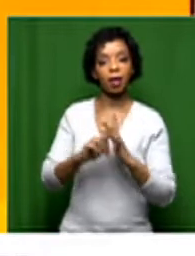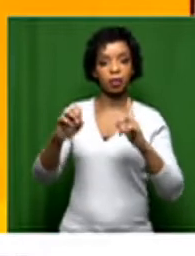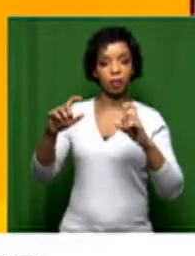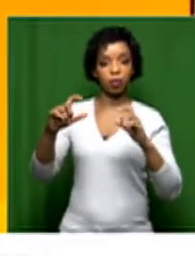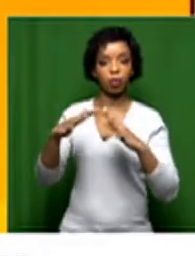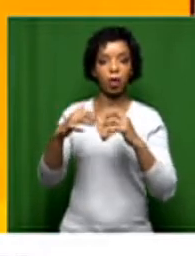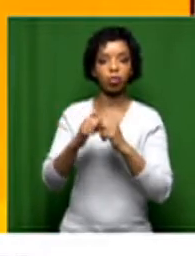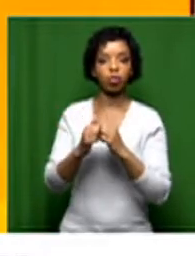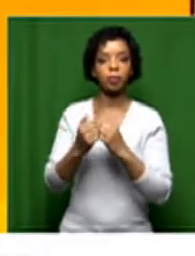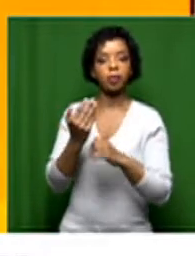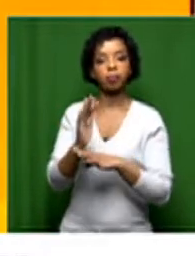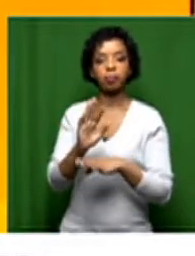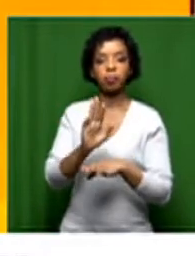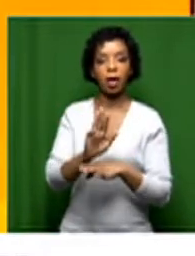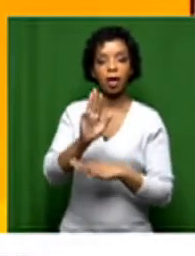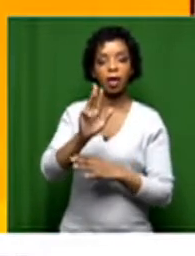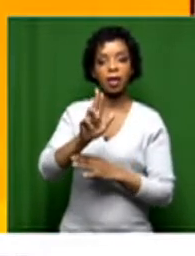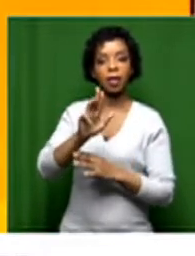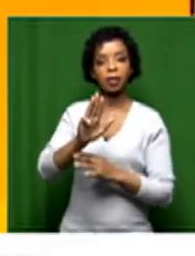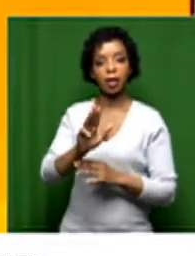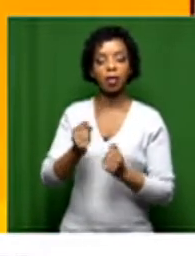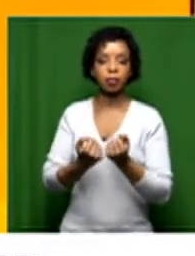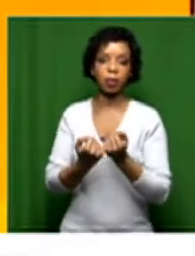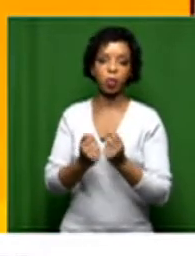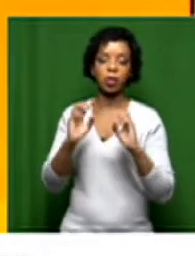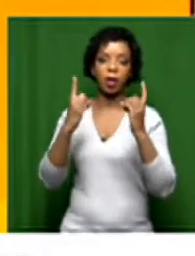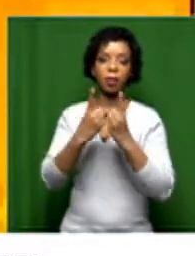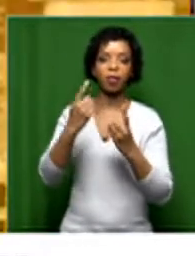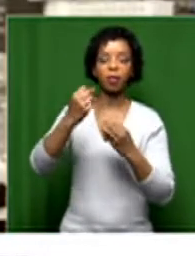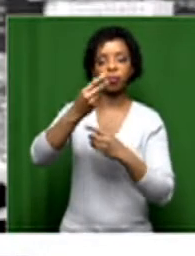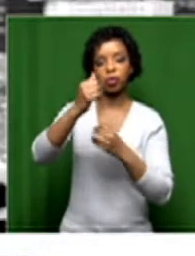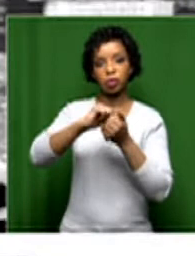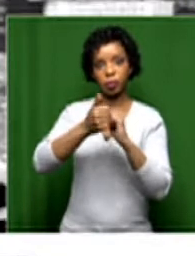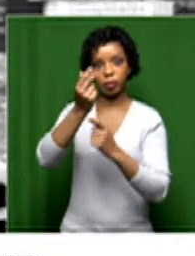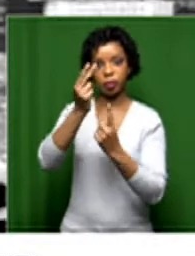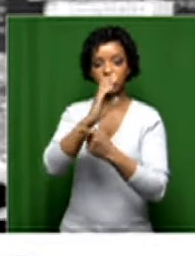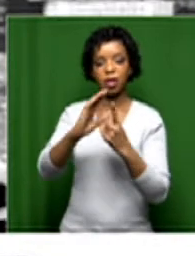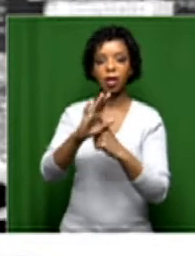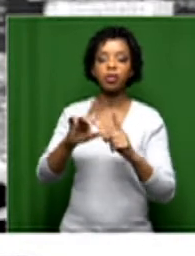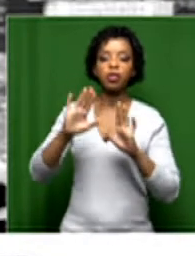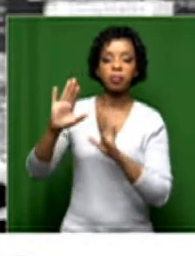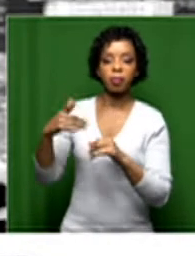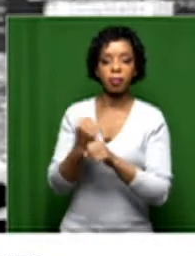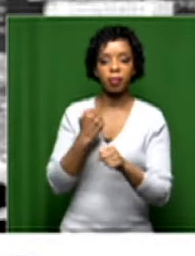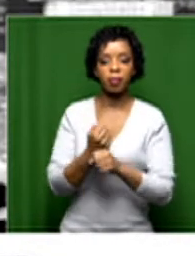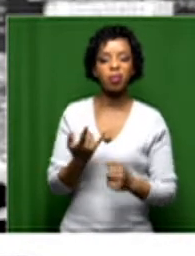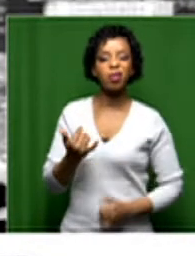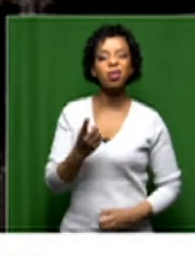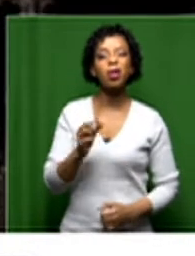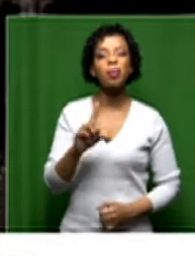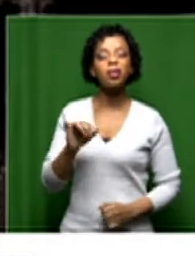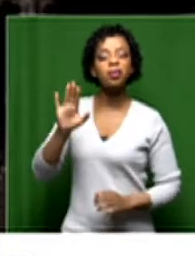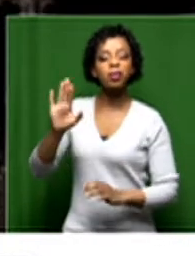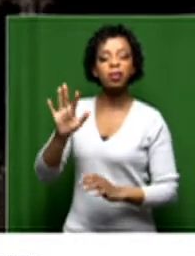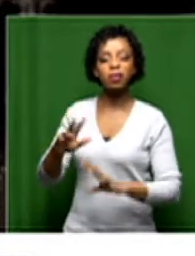1989 with support from the Department of Sports, Arts and Culture. Now, the artwork is an interpretation of conversations and perceptions gathered throughout